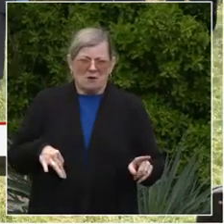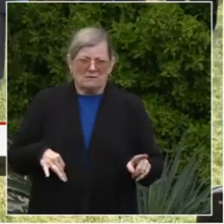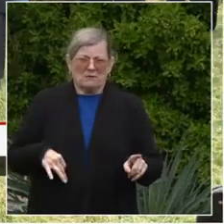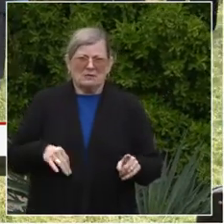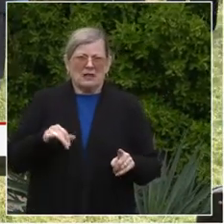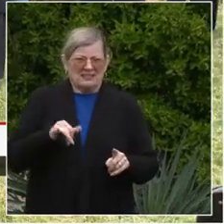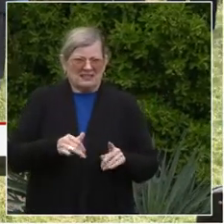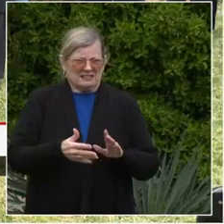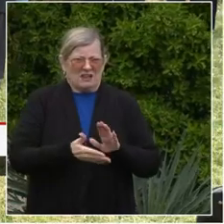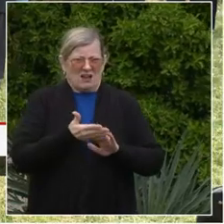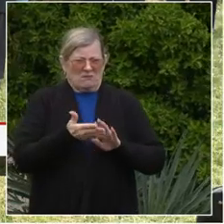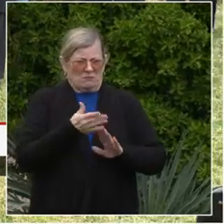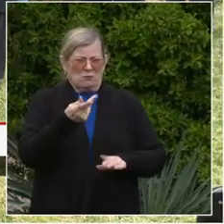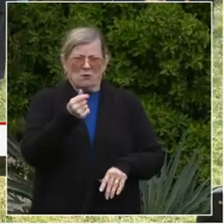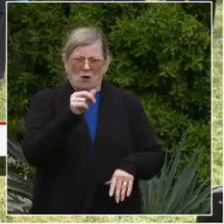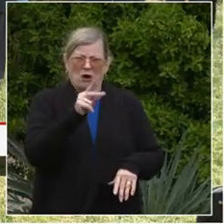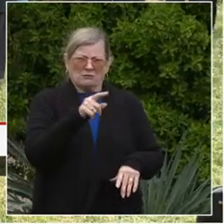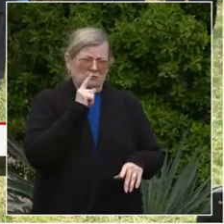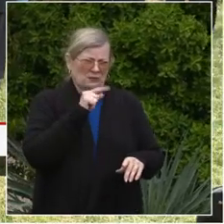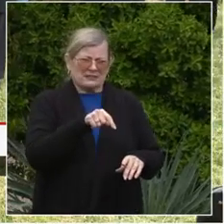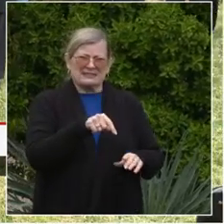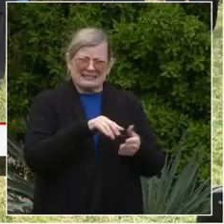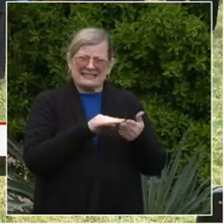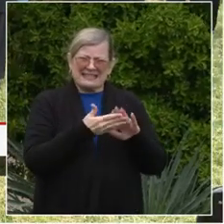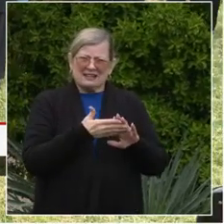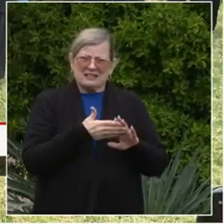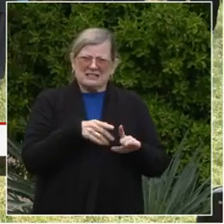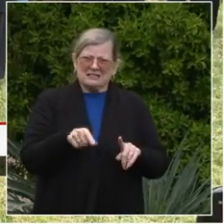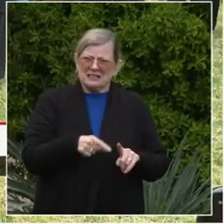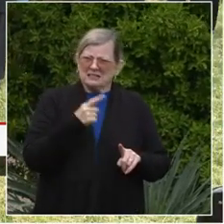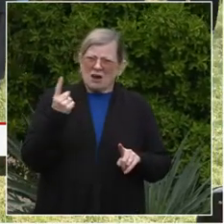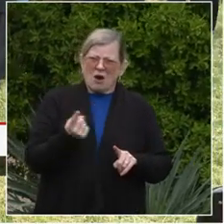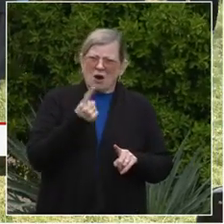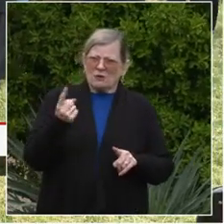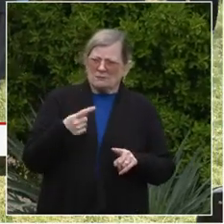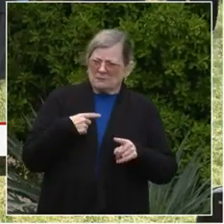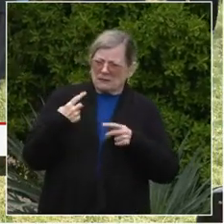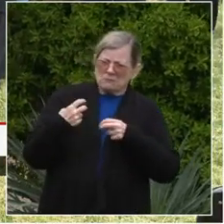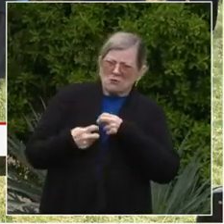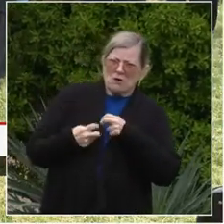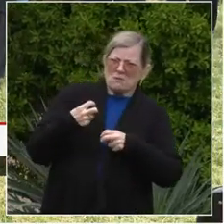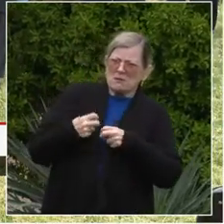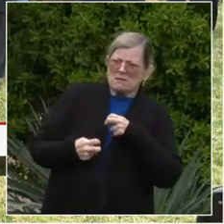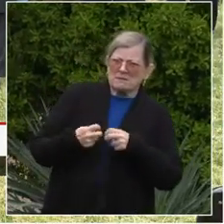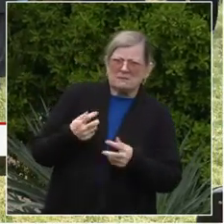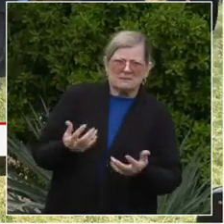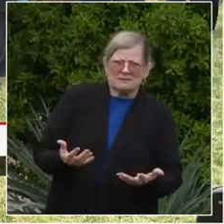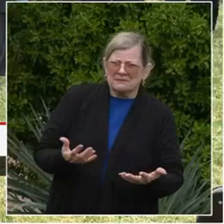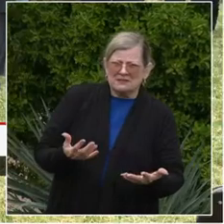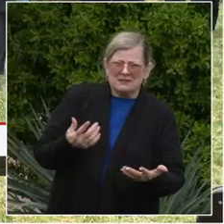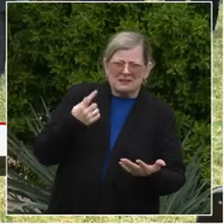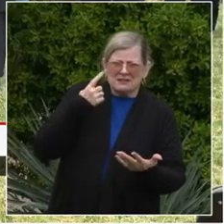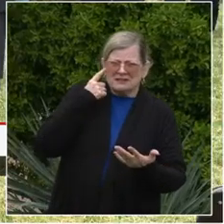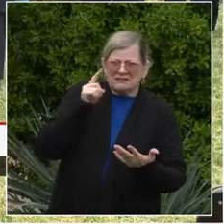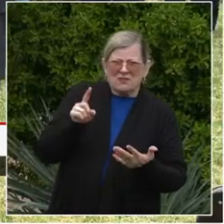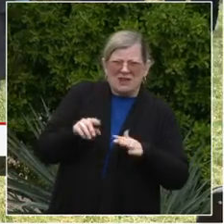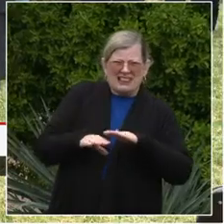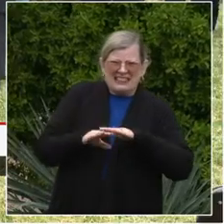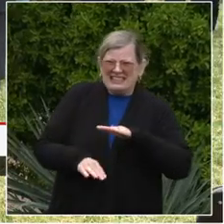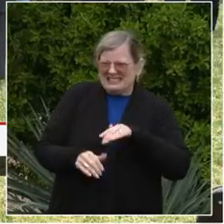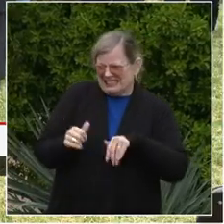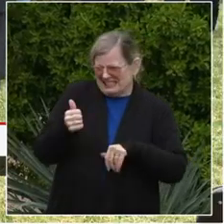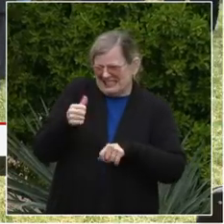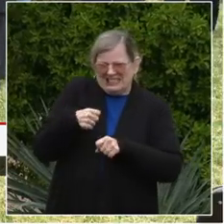park for the community. And this has always been a problem since I think, for at least probably the past decade or so.